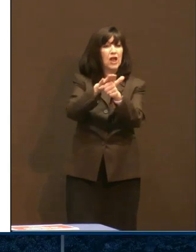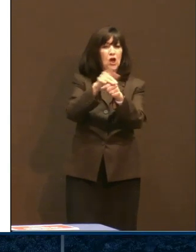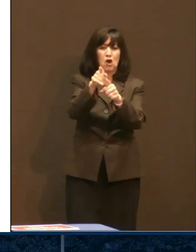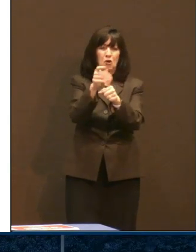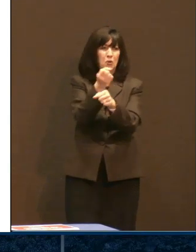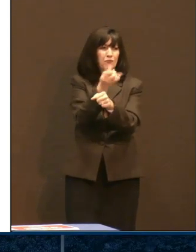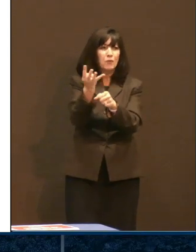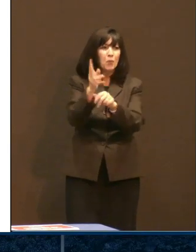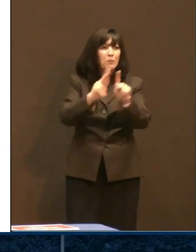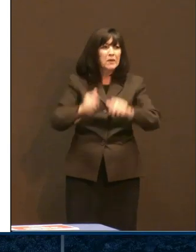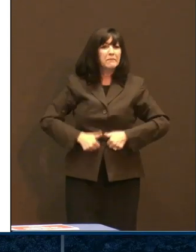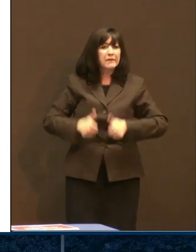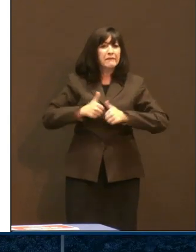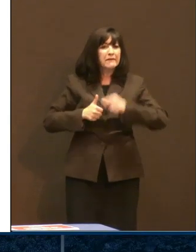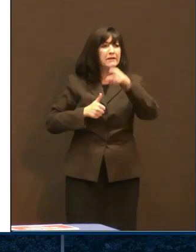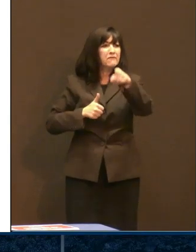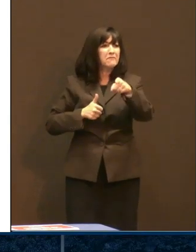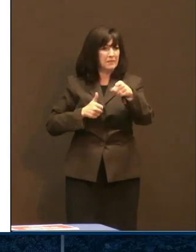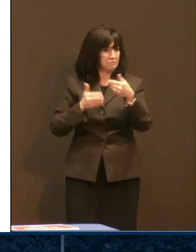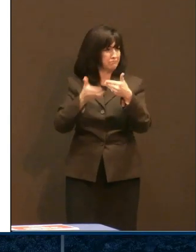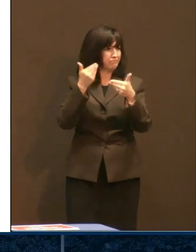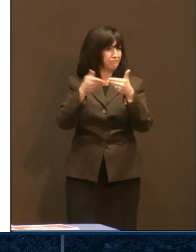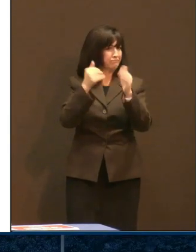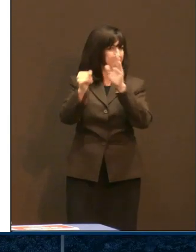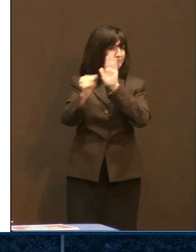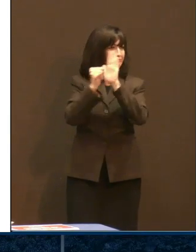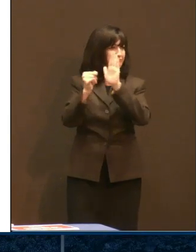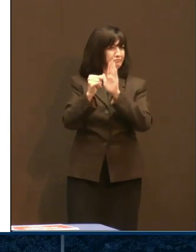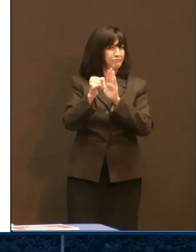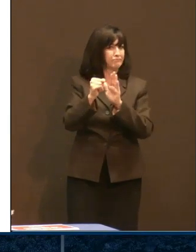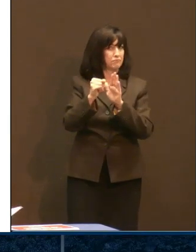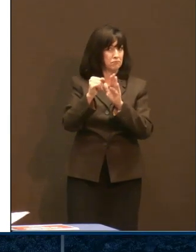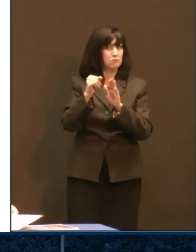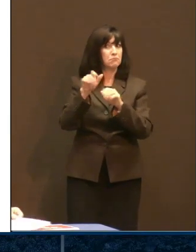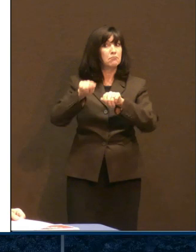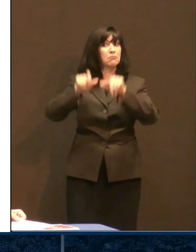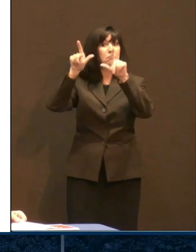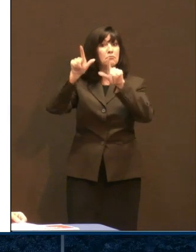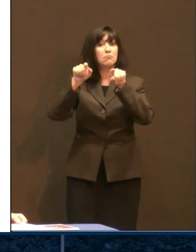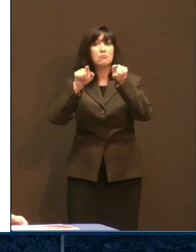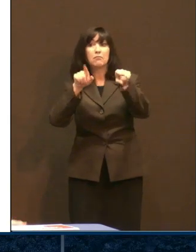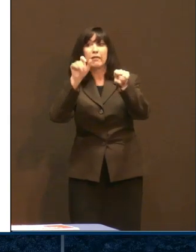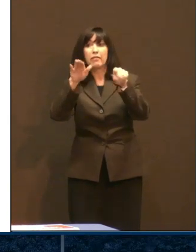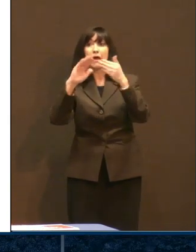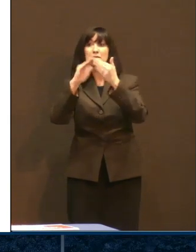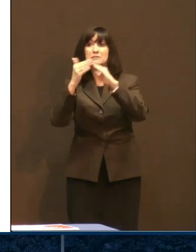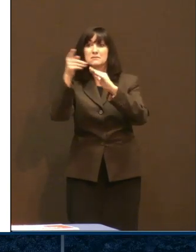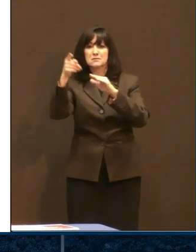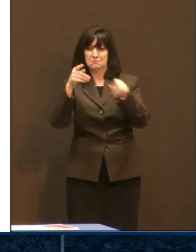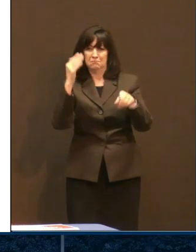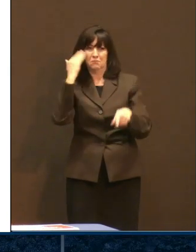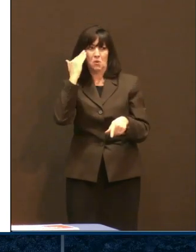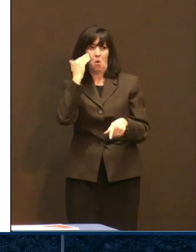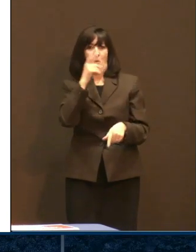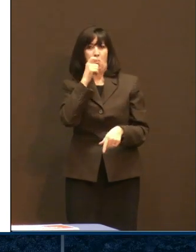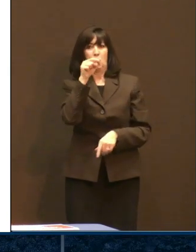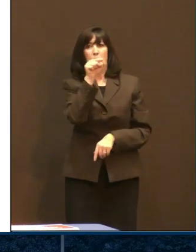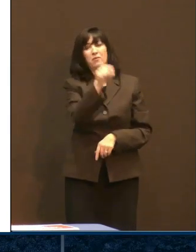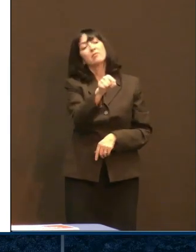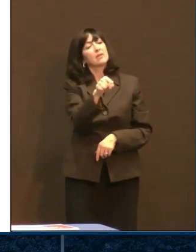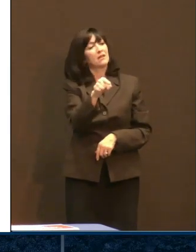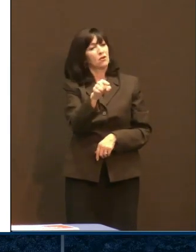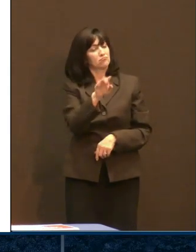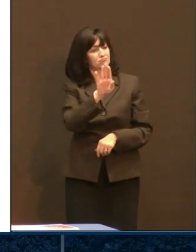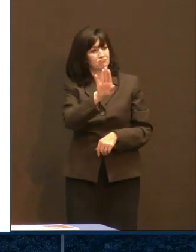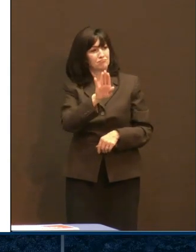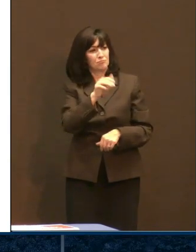to My Healthy Community, the website. I think just about every day we're adding more information, and as